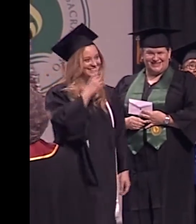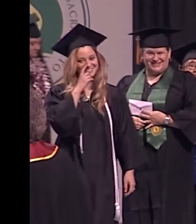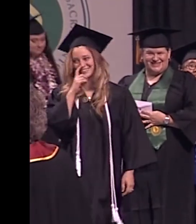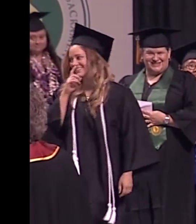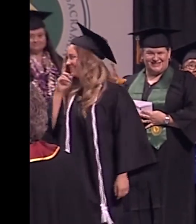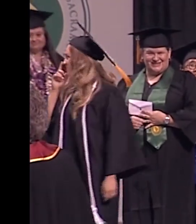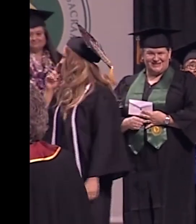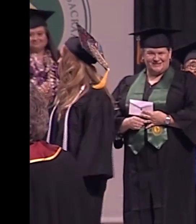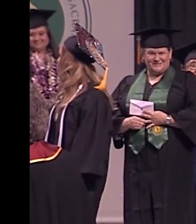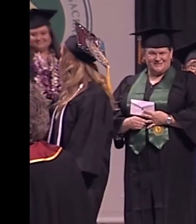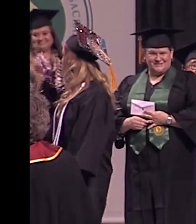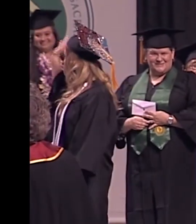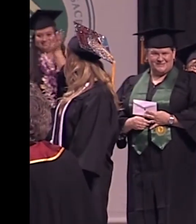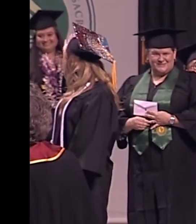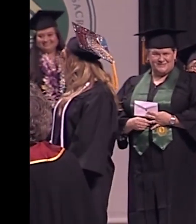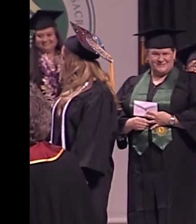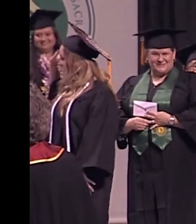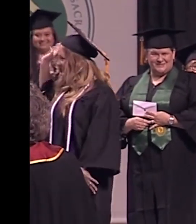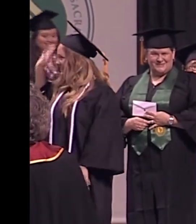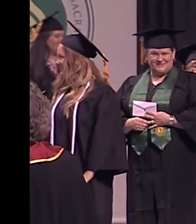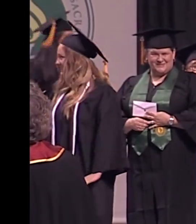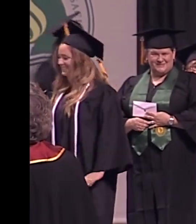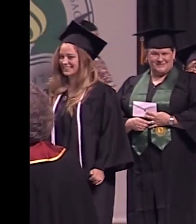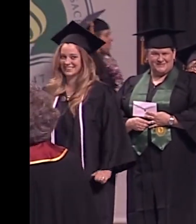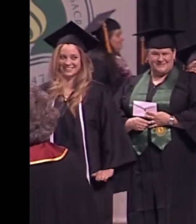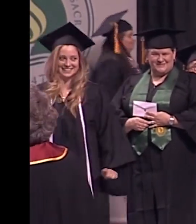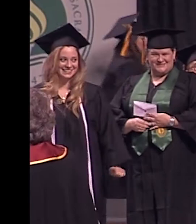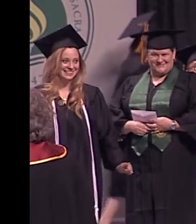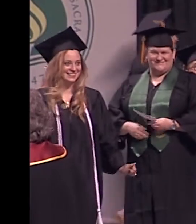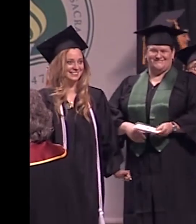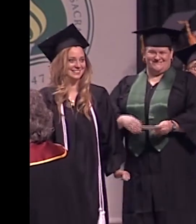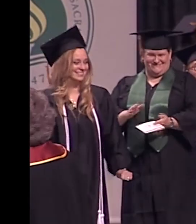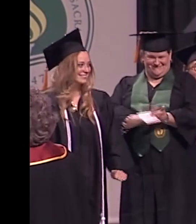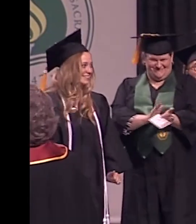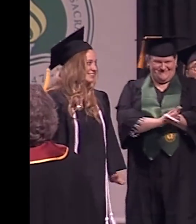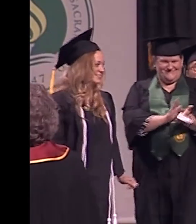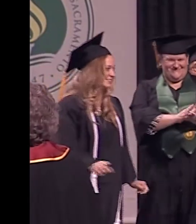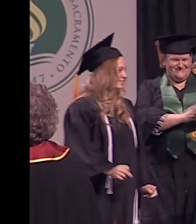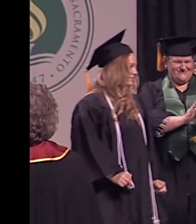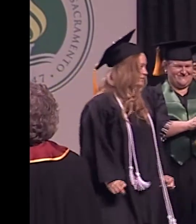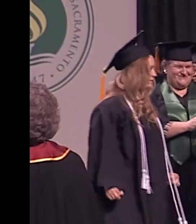From art, Kelsey Silvis Bissig.